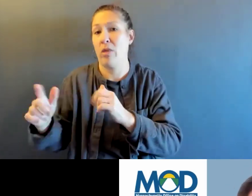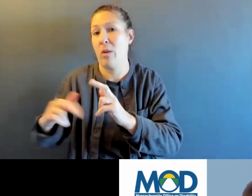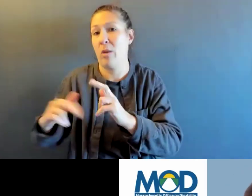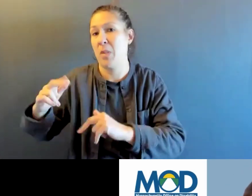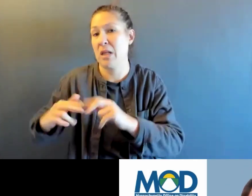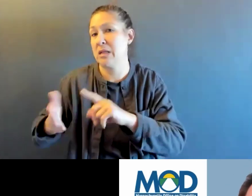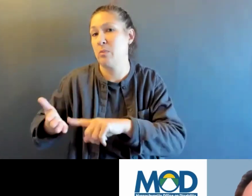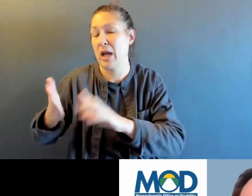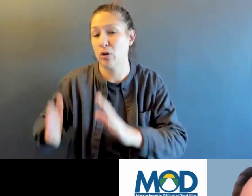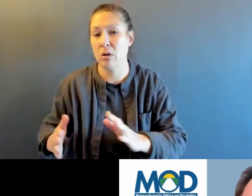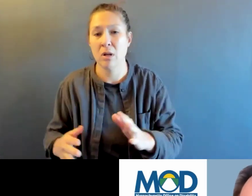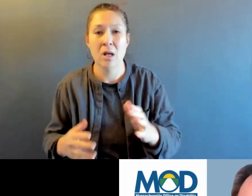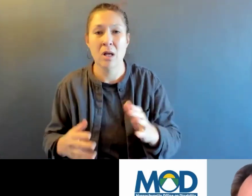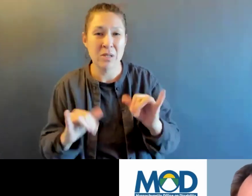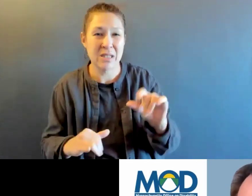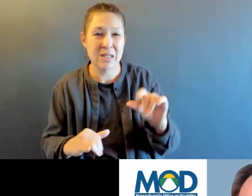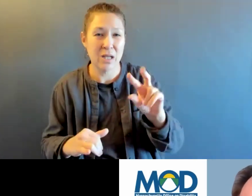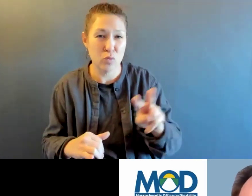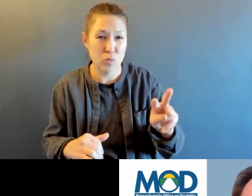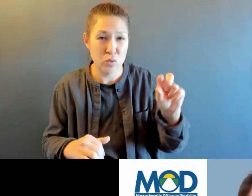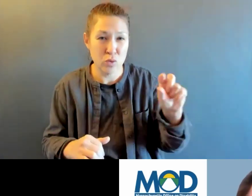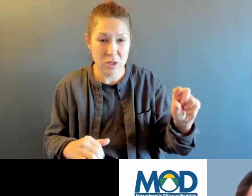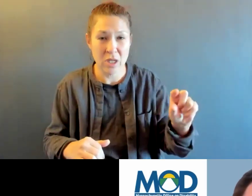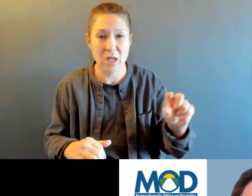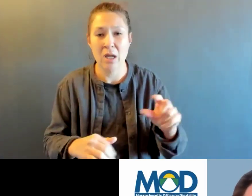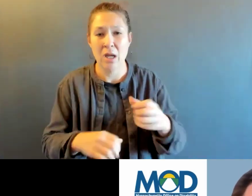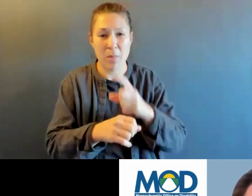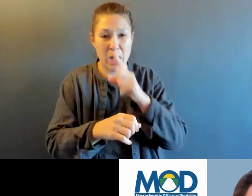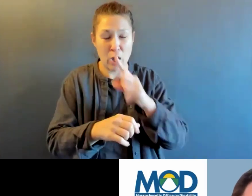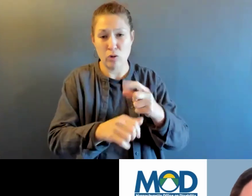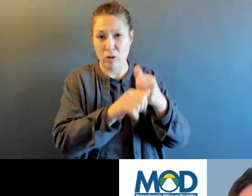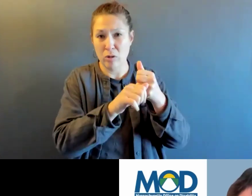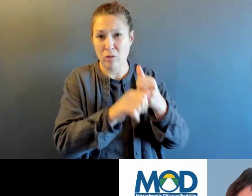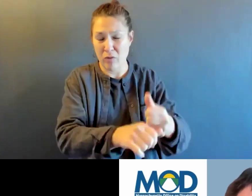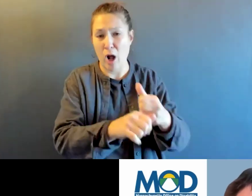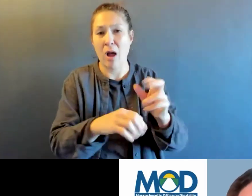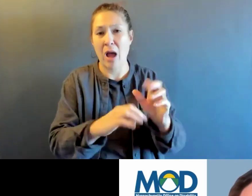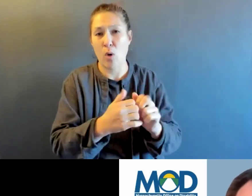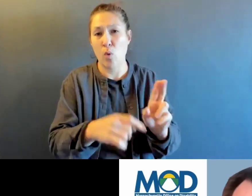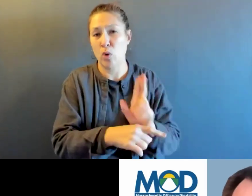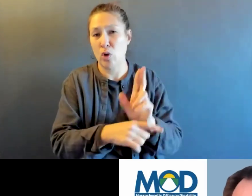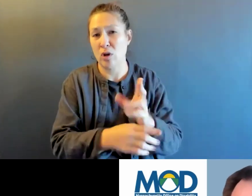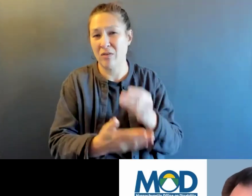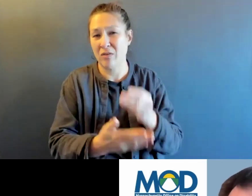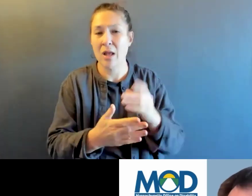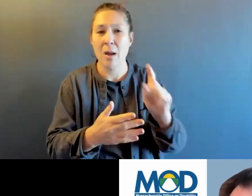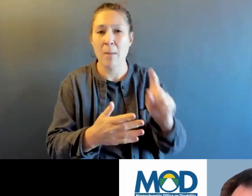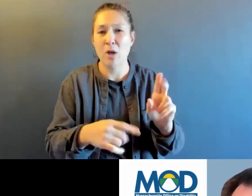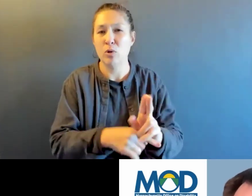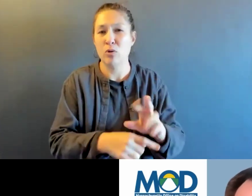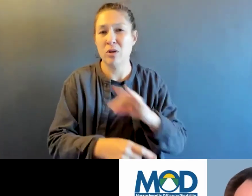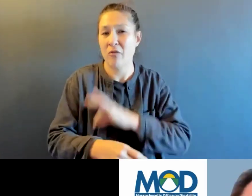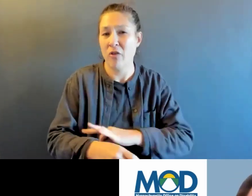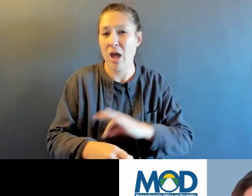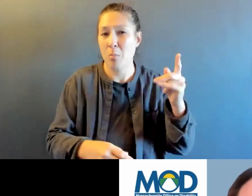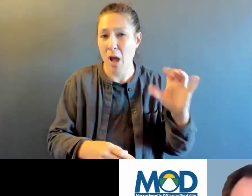that you abide by the anti-amendment use of those funds. So it has to be used for public good. It has to be used for municipal projects, and it